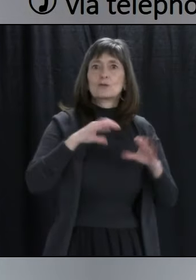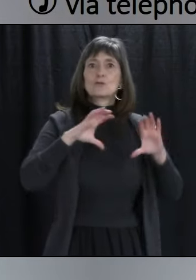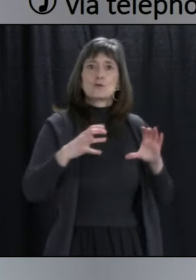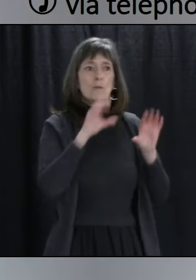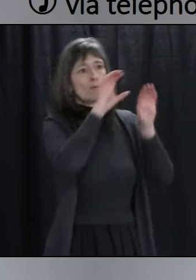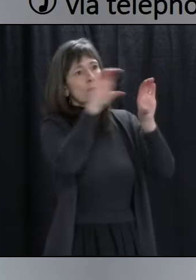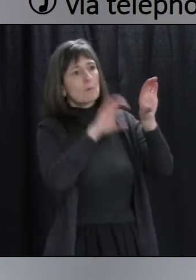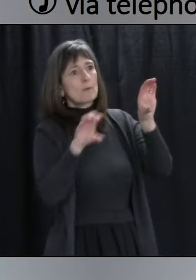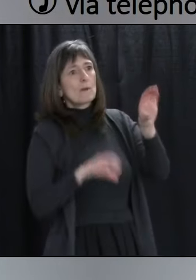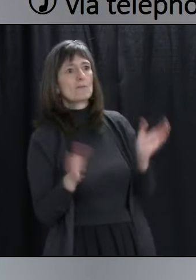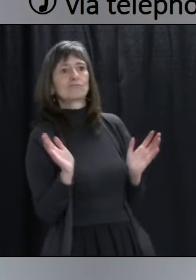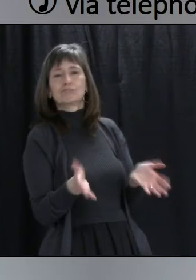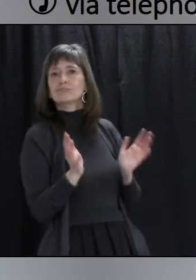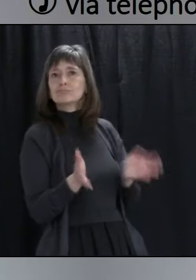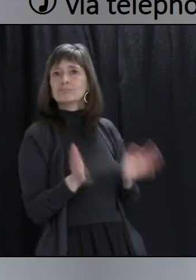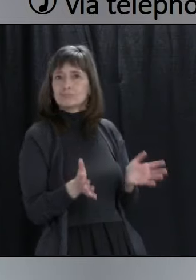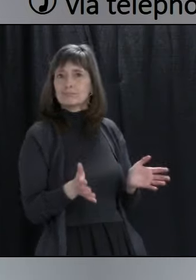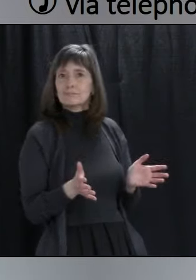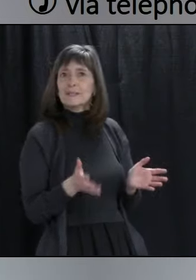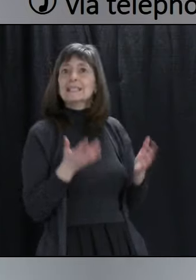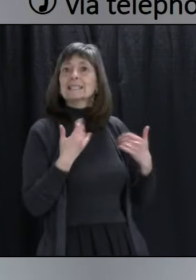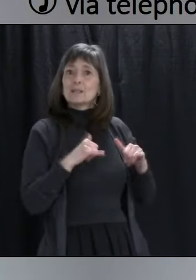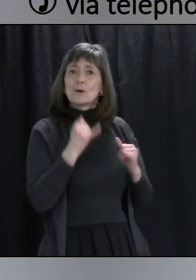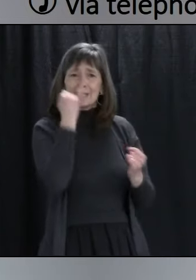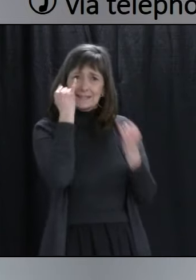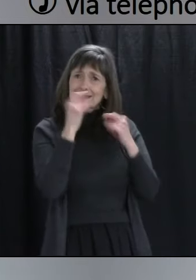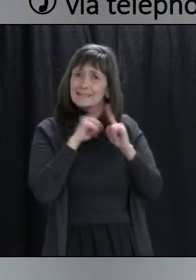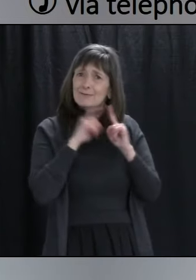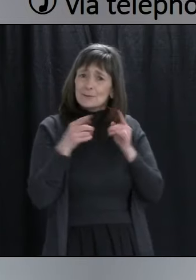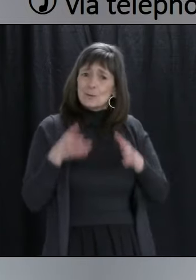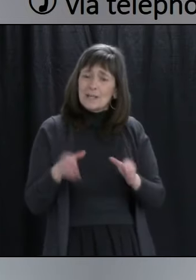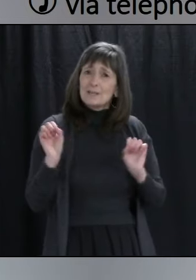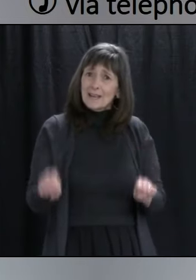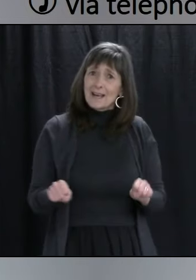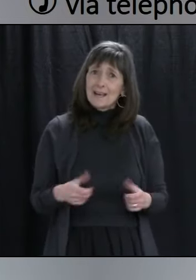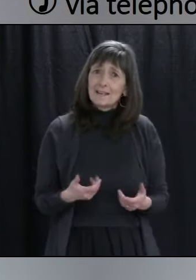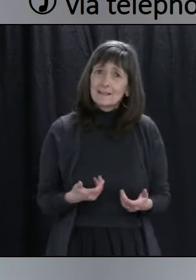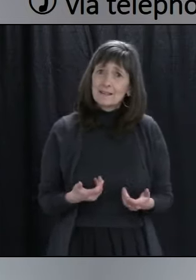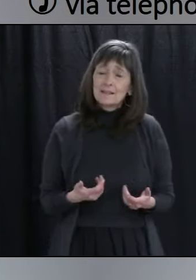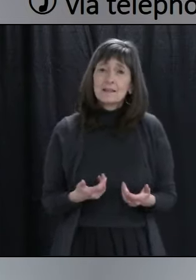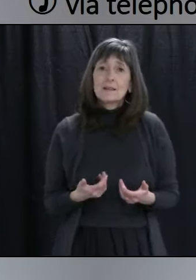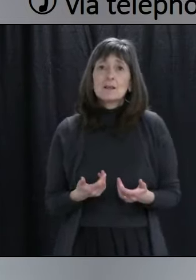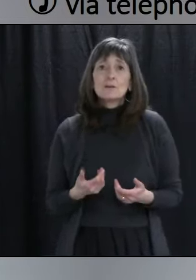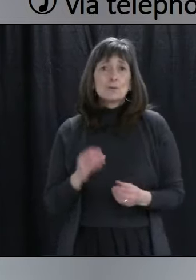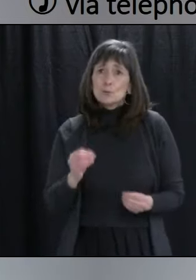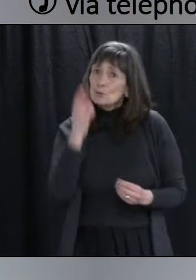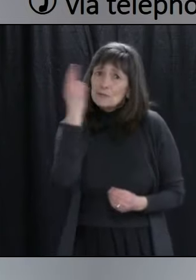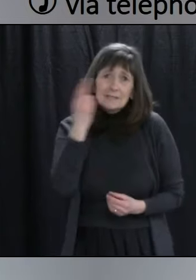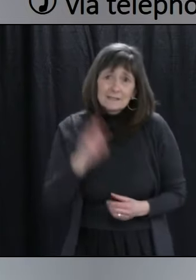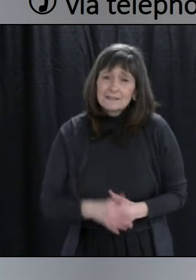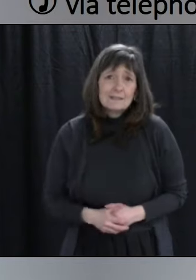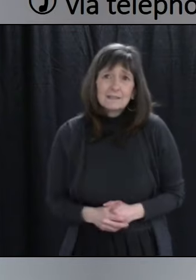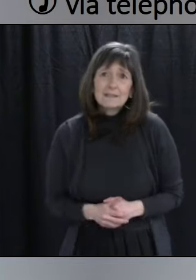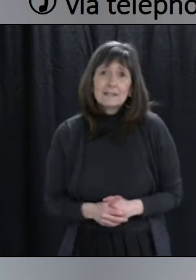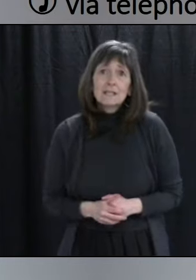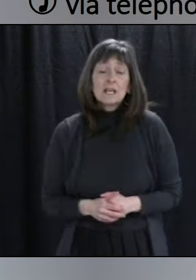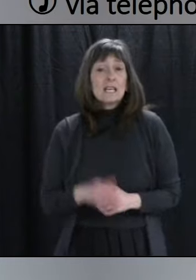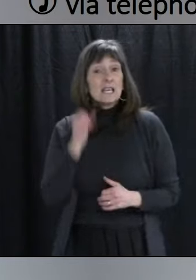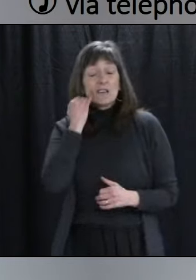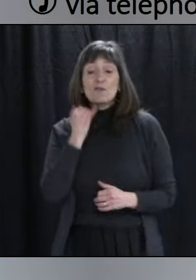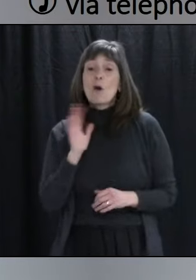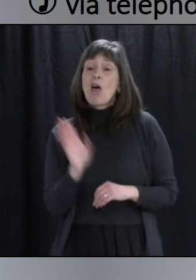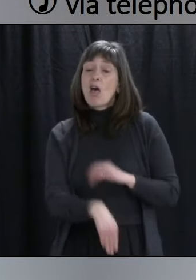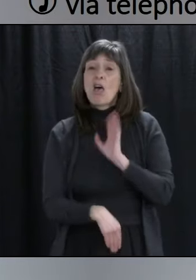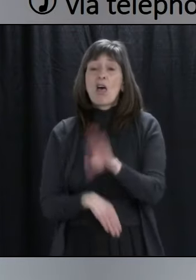physically distant. If we do not do this, one of these days Dr. Fitzgerald is going to come in and announce a